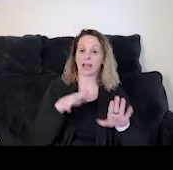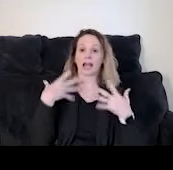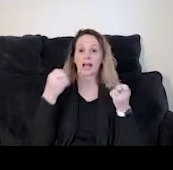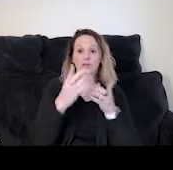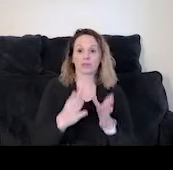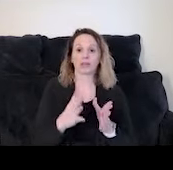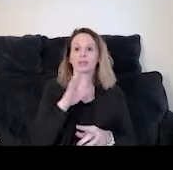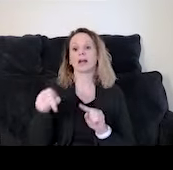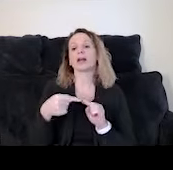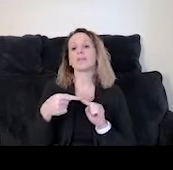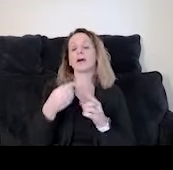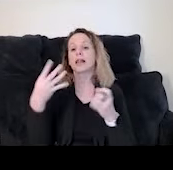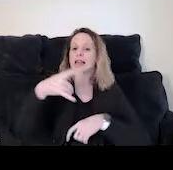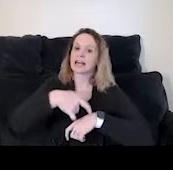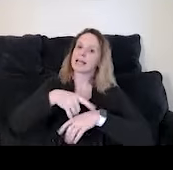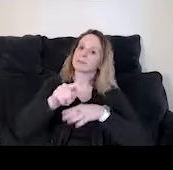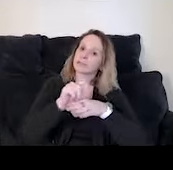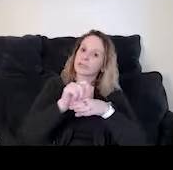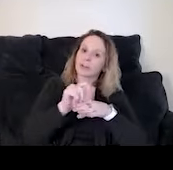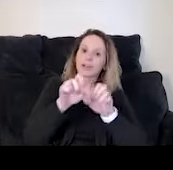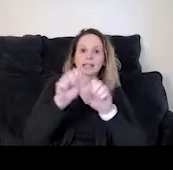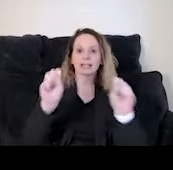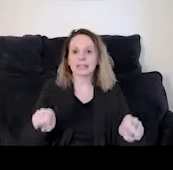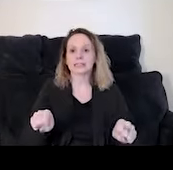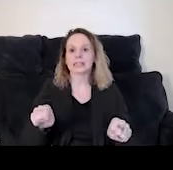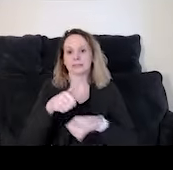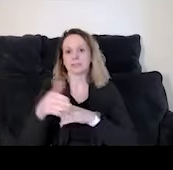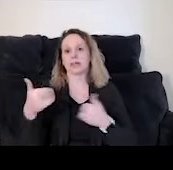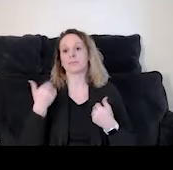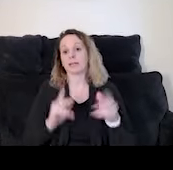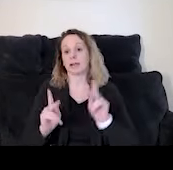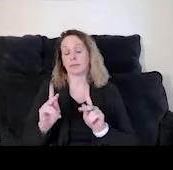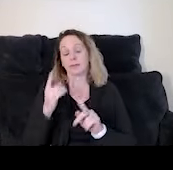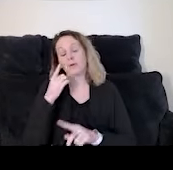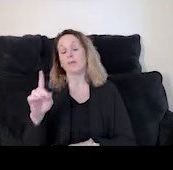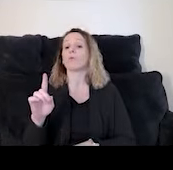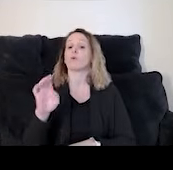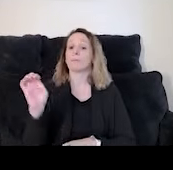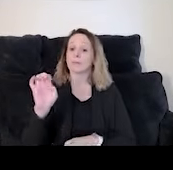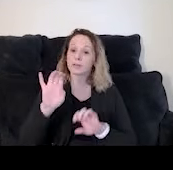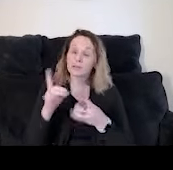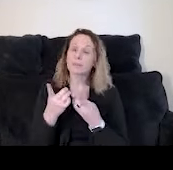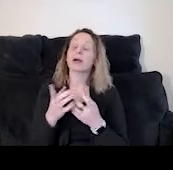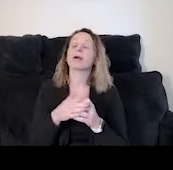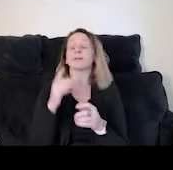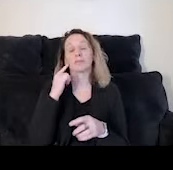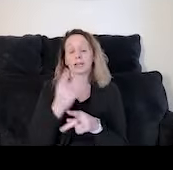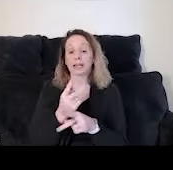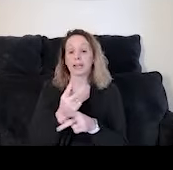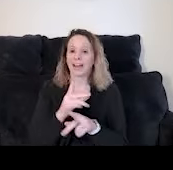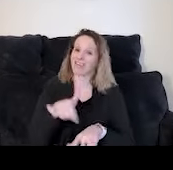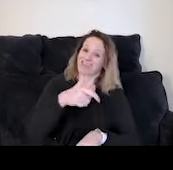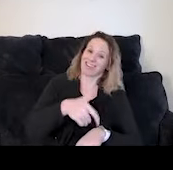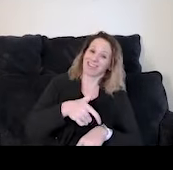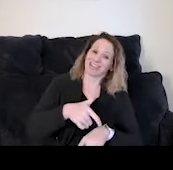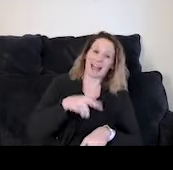how we've spent a lot of time training our systems to send young people to emergency departments to get care. And it's going to take a long time for us to stop